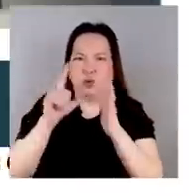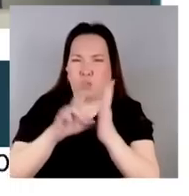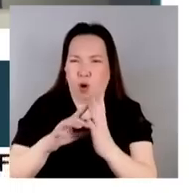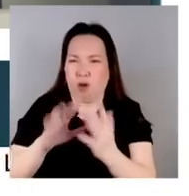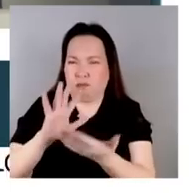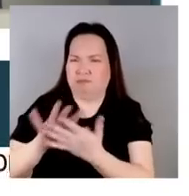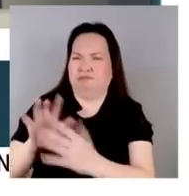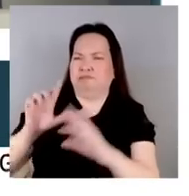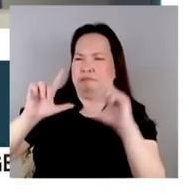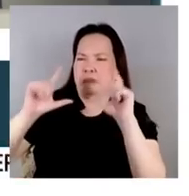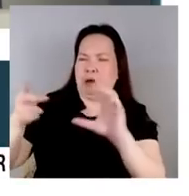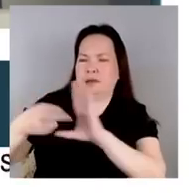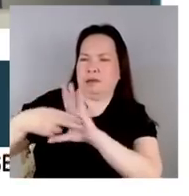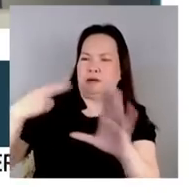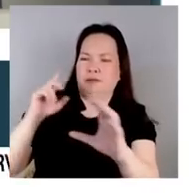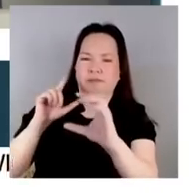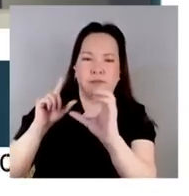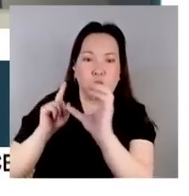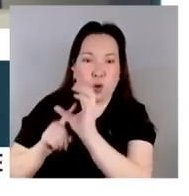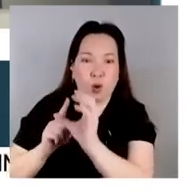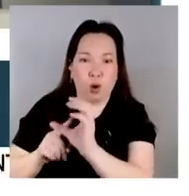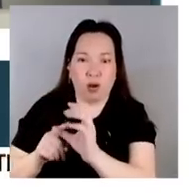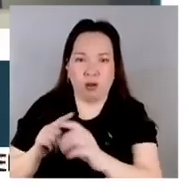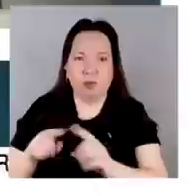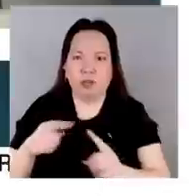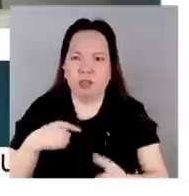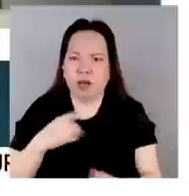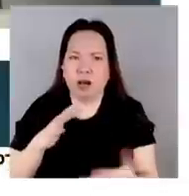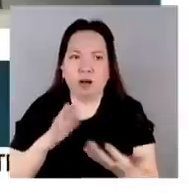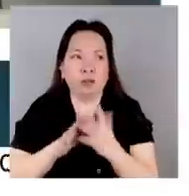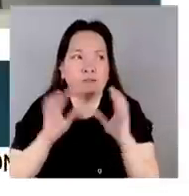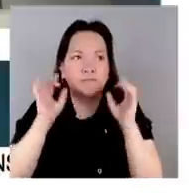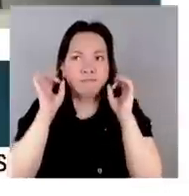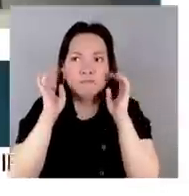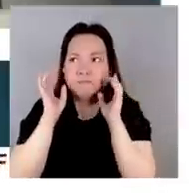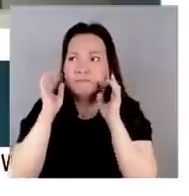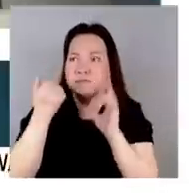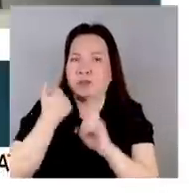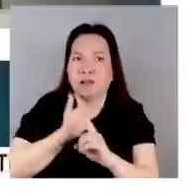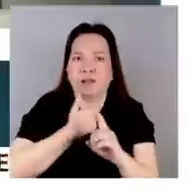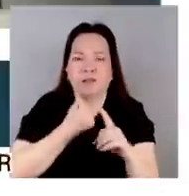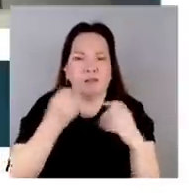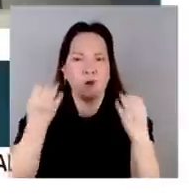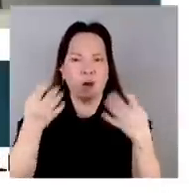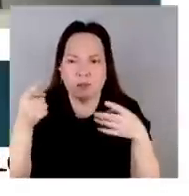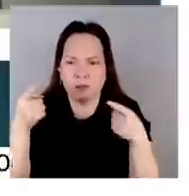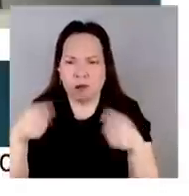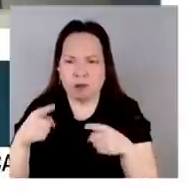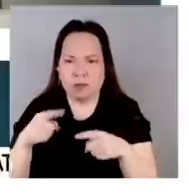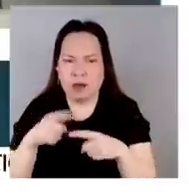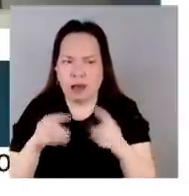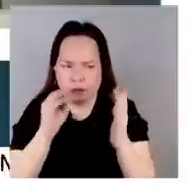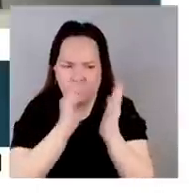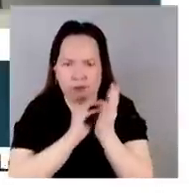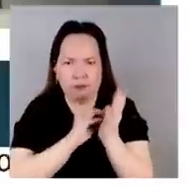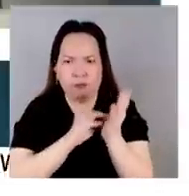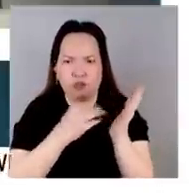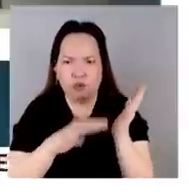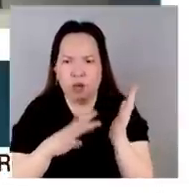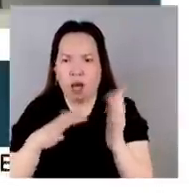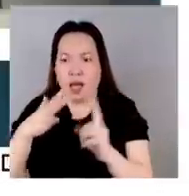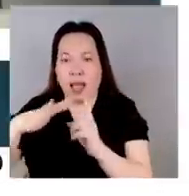paints a target on their back. And makes them very vulnerable. And, you know, in numerous cases, we have documented how